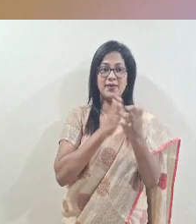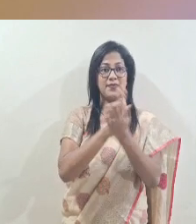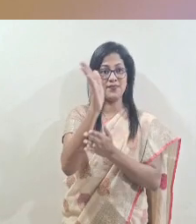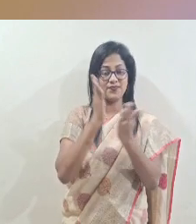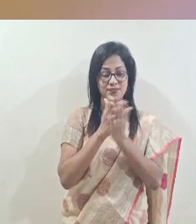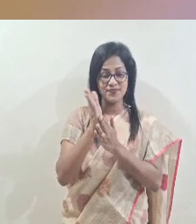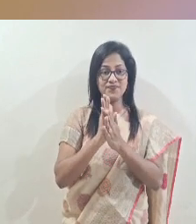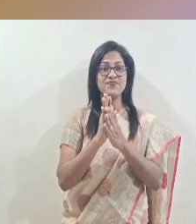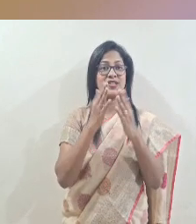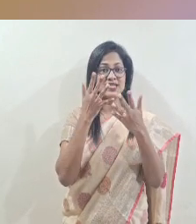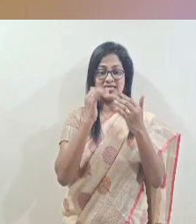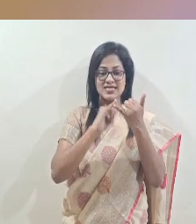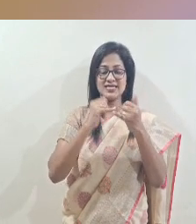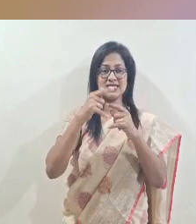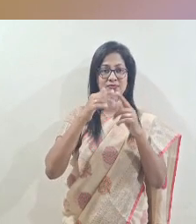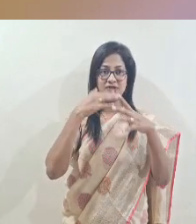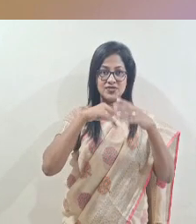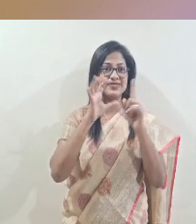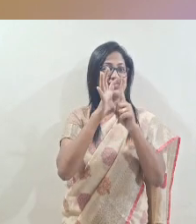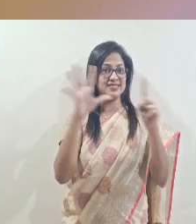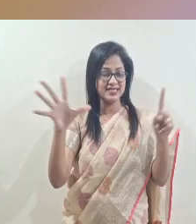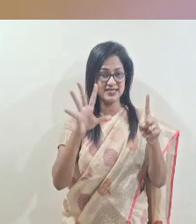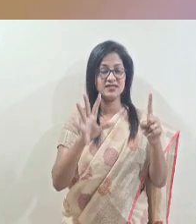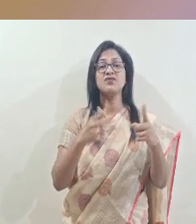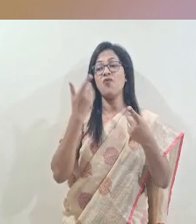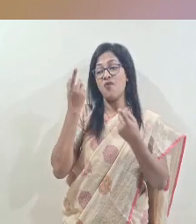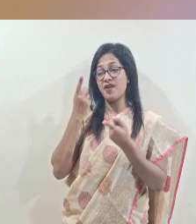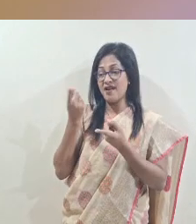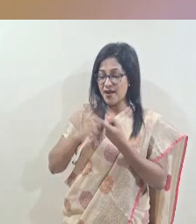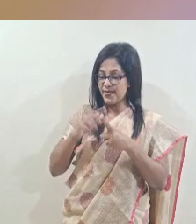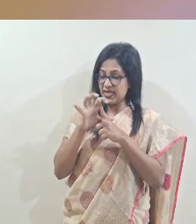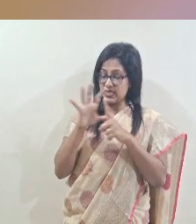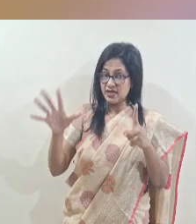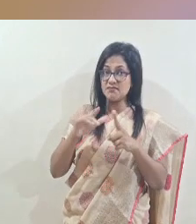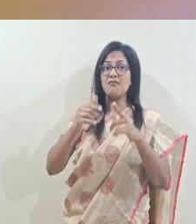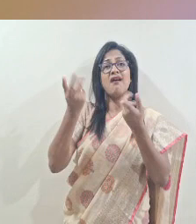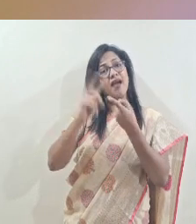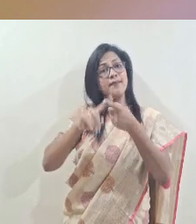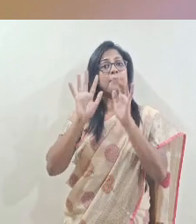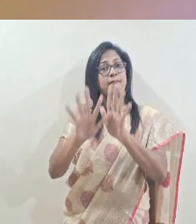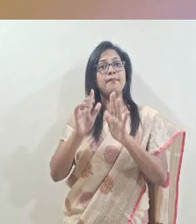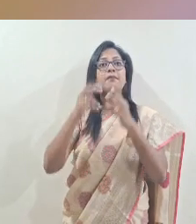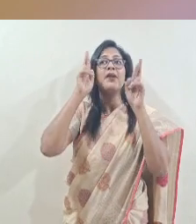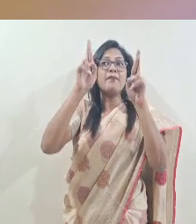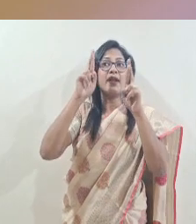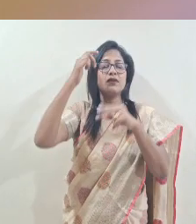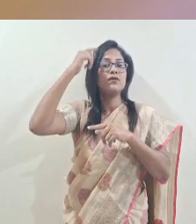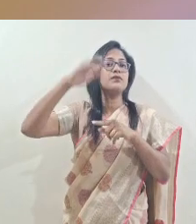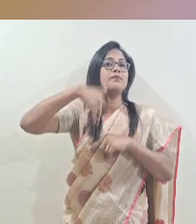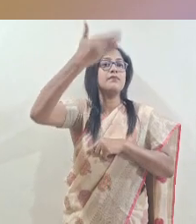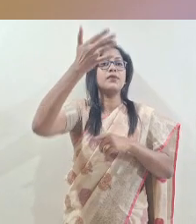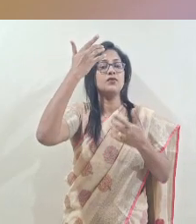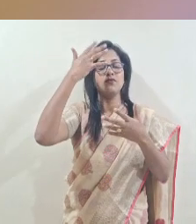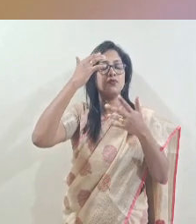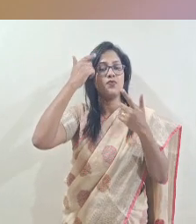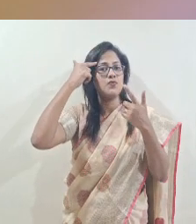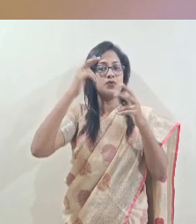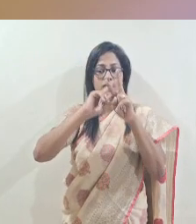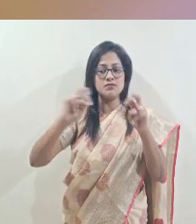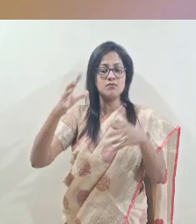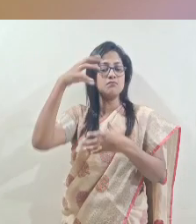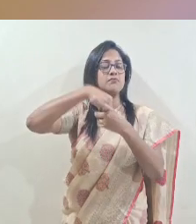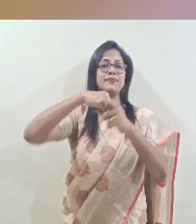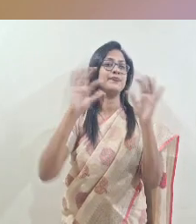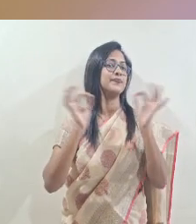a simulated disaster or a disaster that has already happened, and the unpredictability of disaster is not considered in majority of the